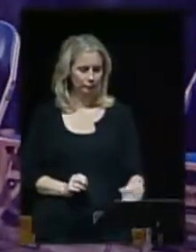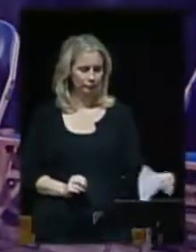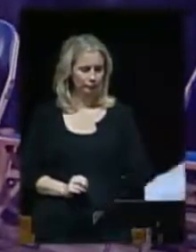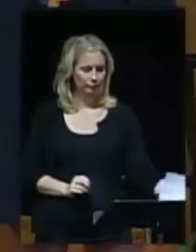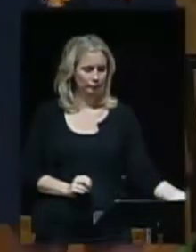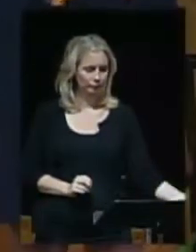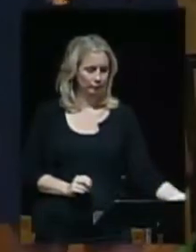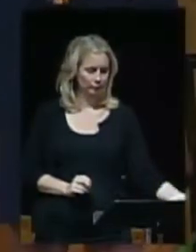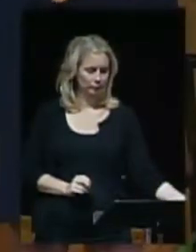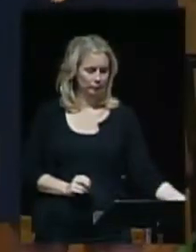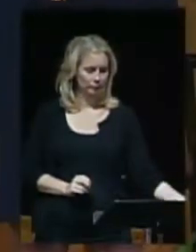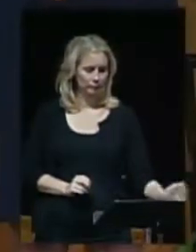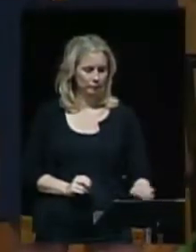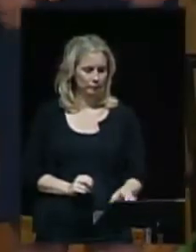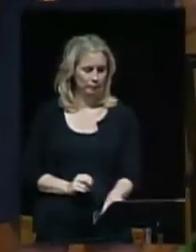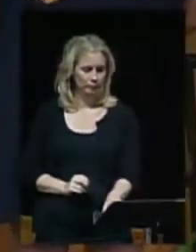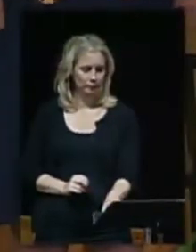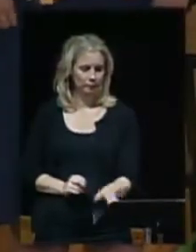Okay.